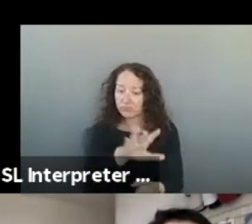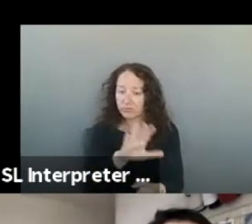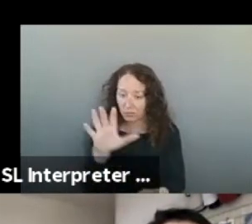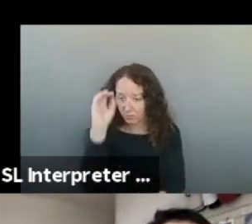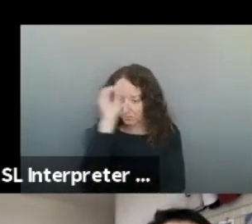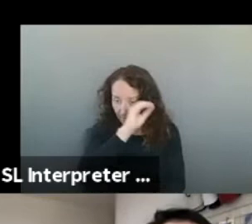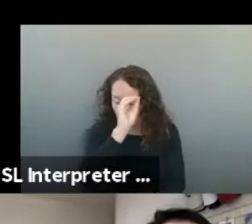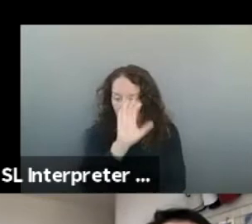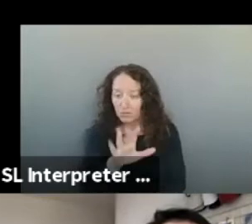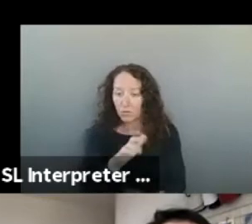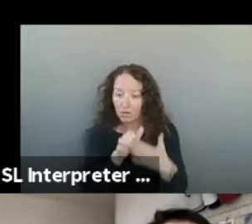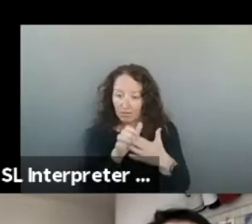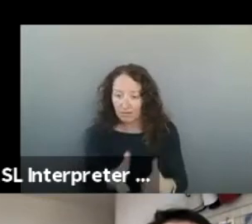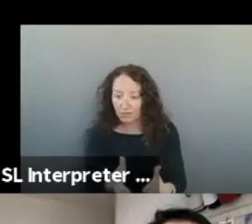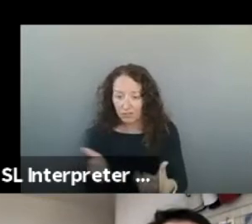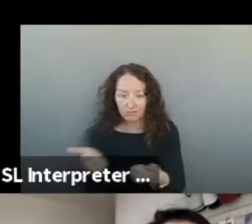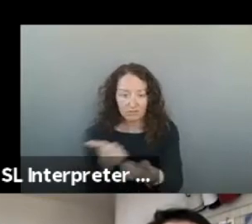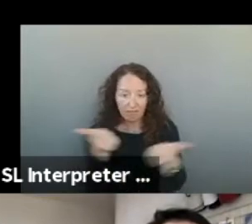own leadership?